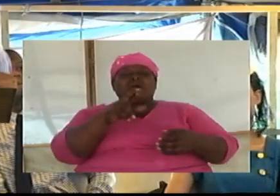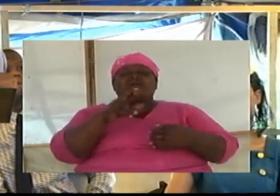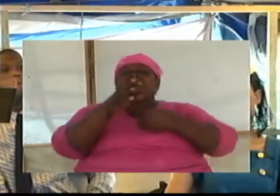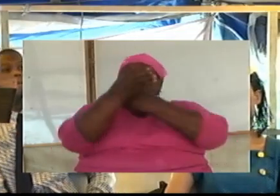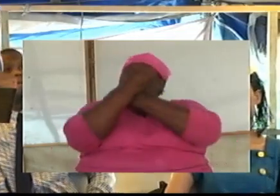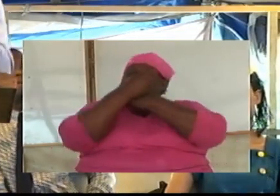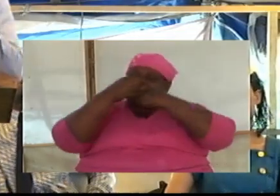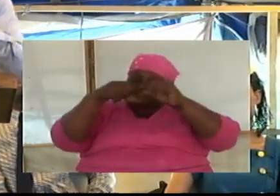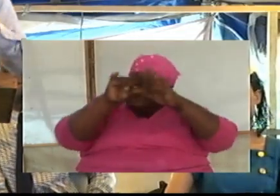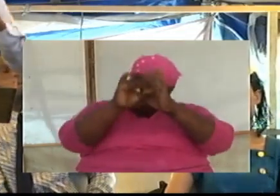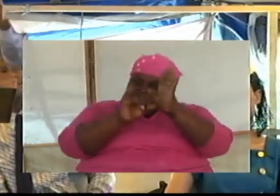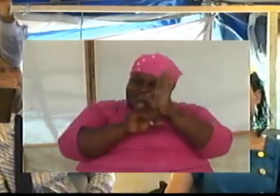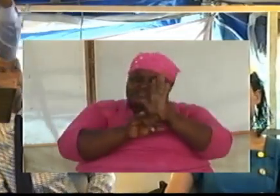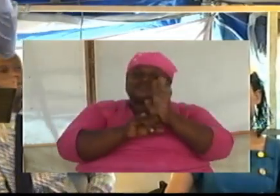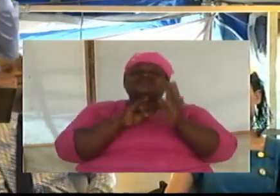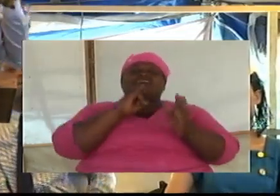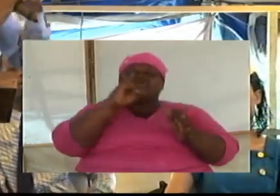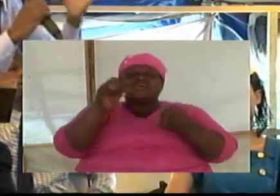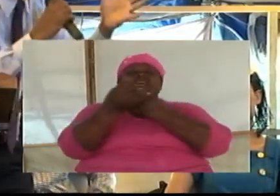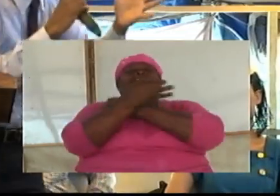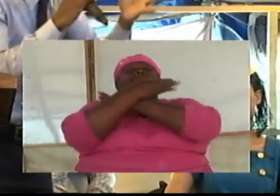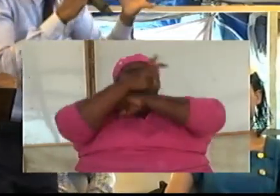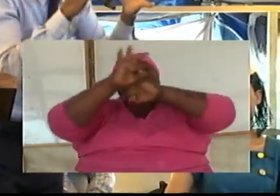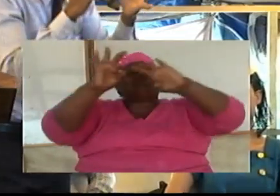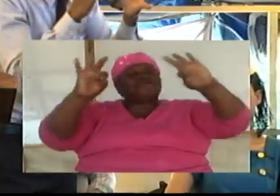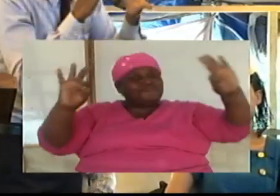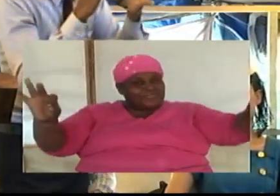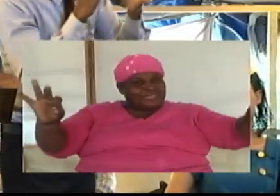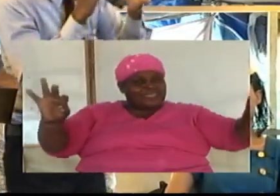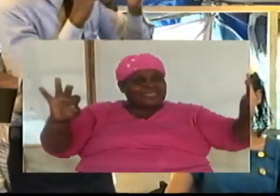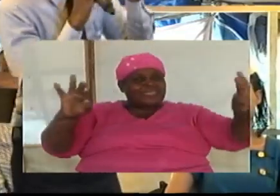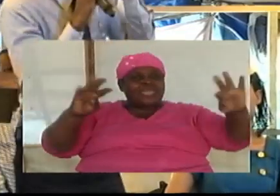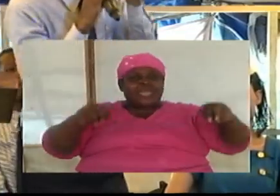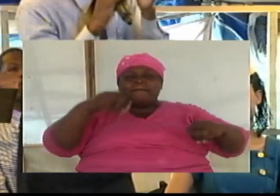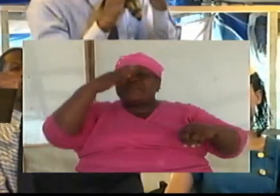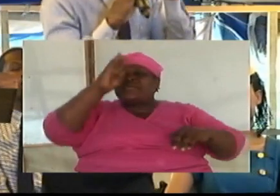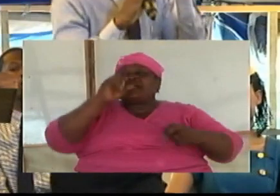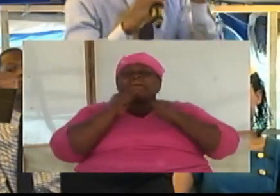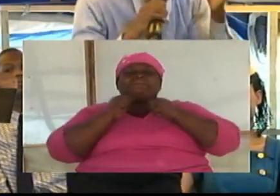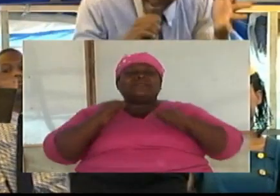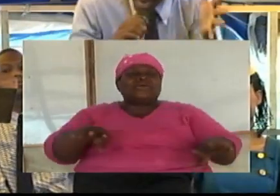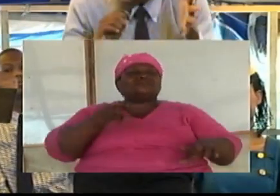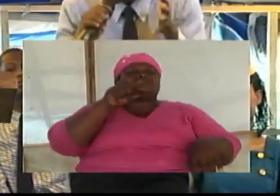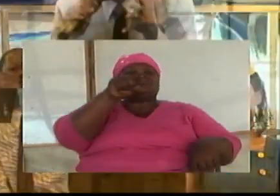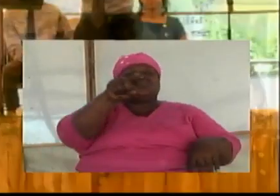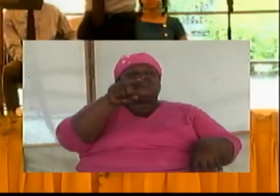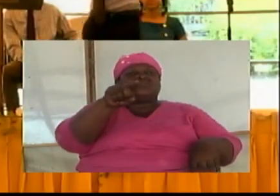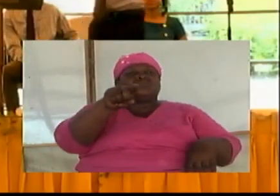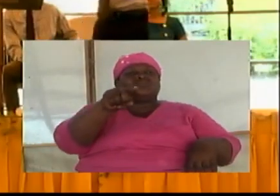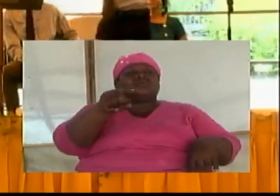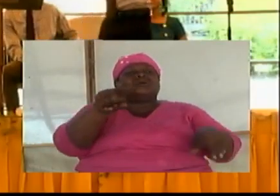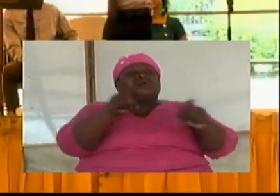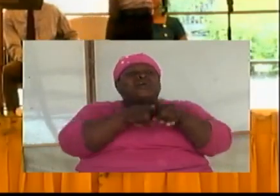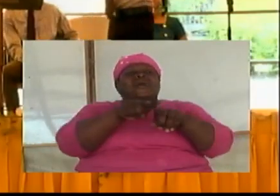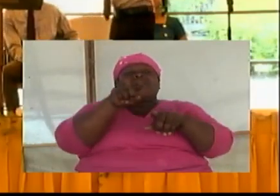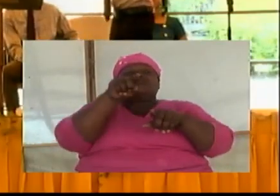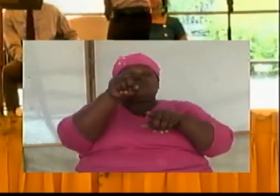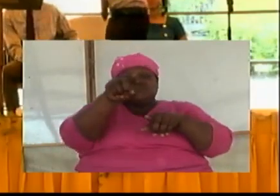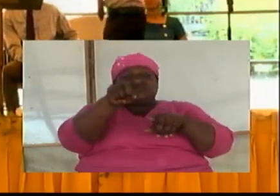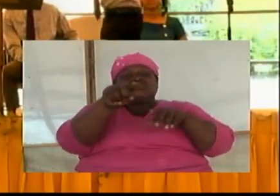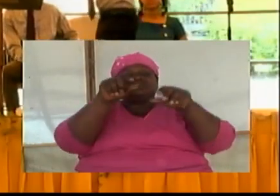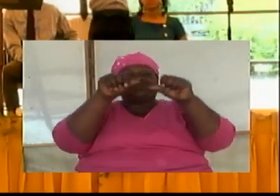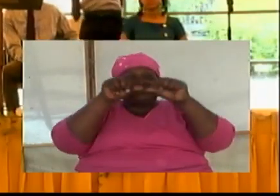is available. May God bless you today. As you endeavor to stay in the secured